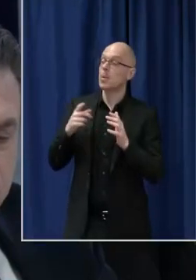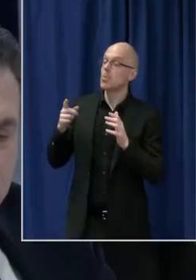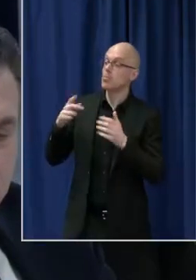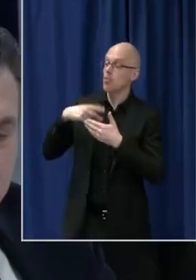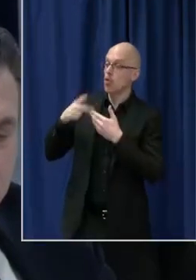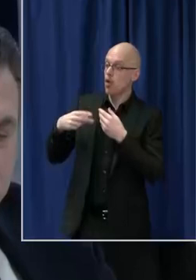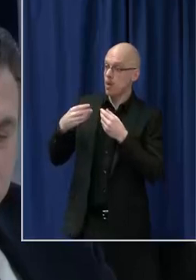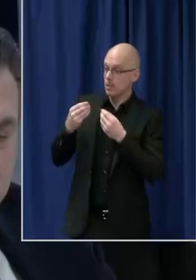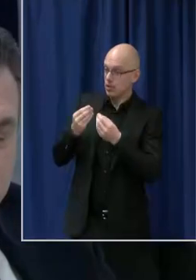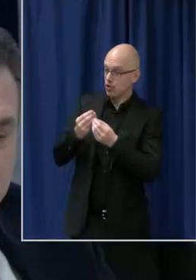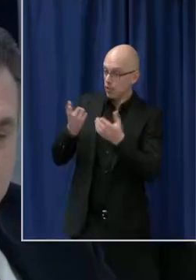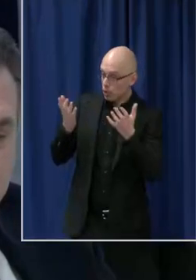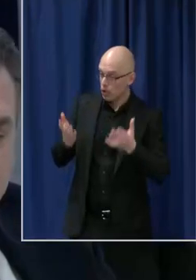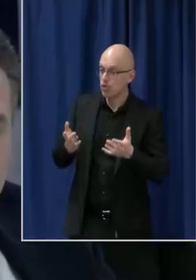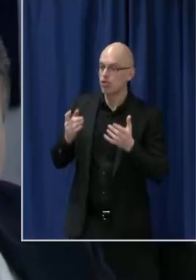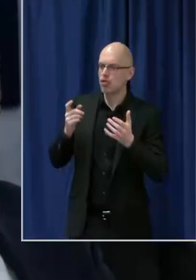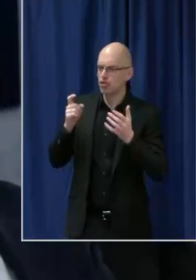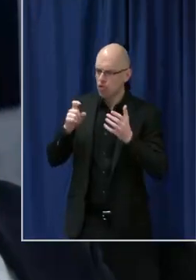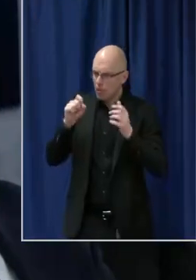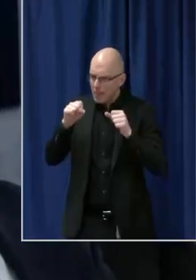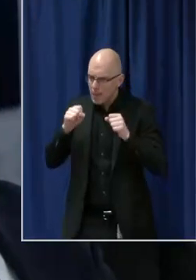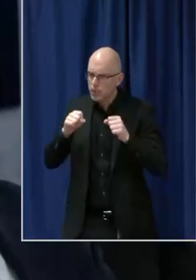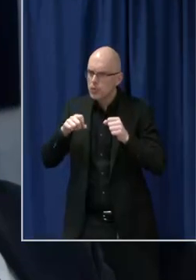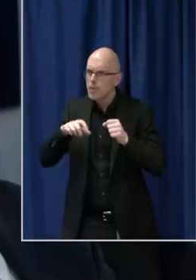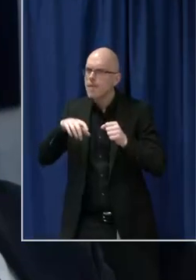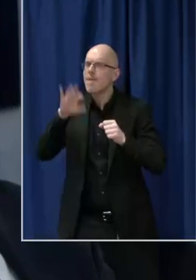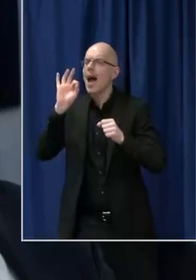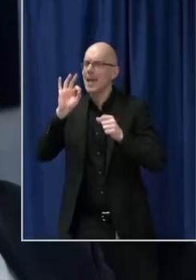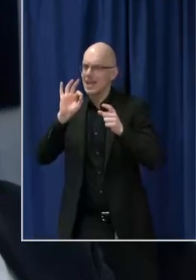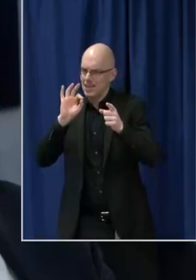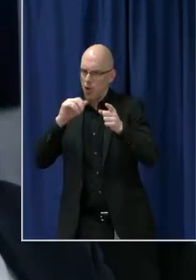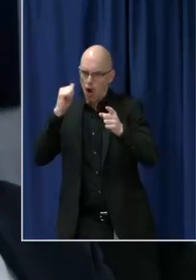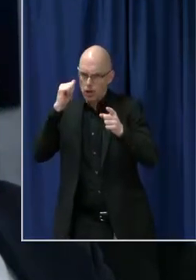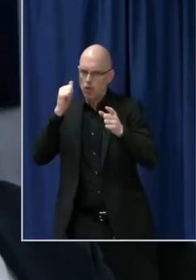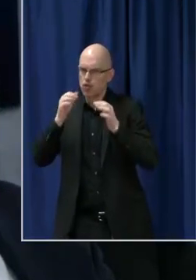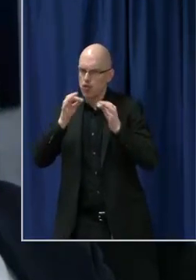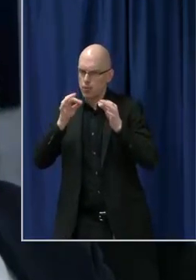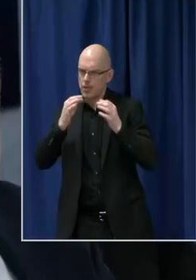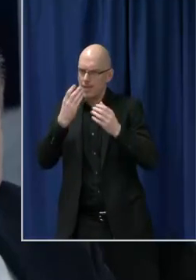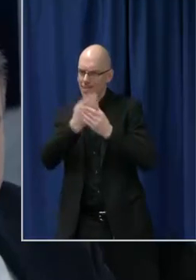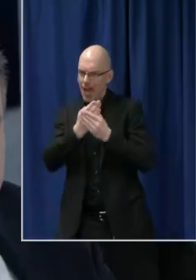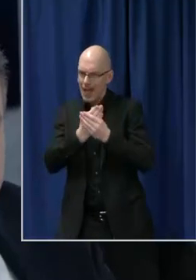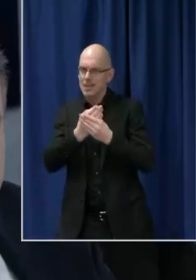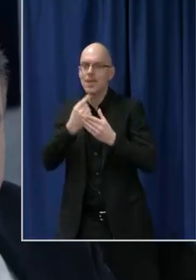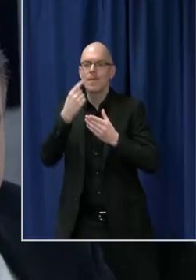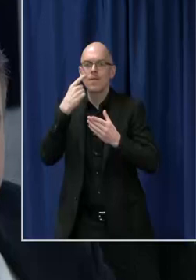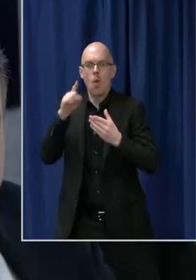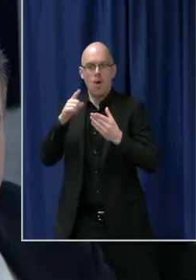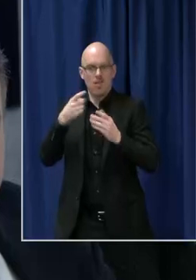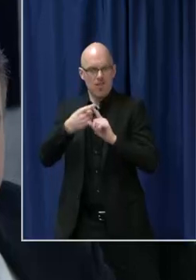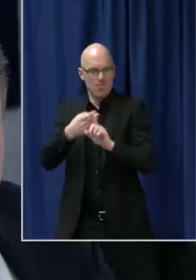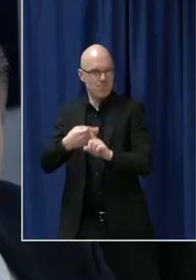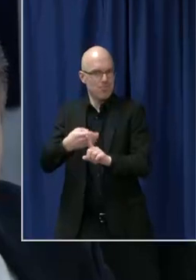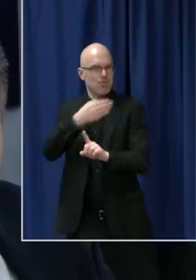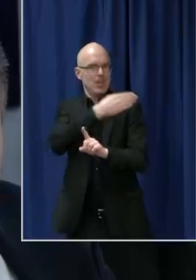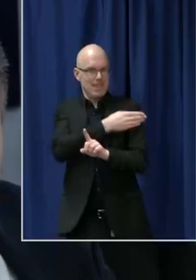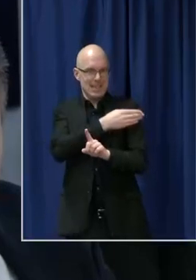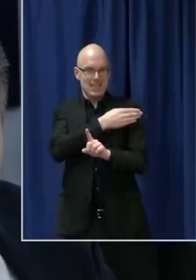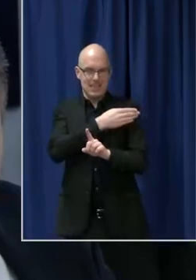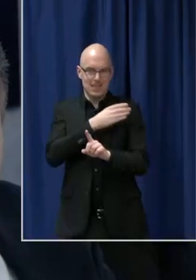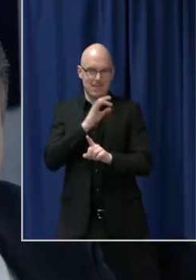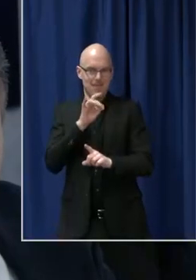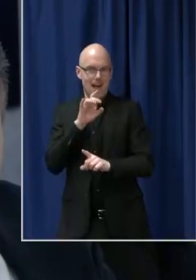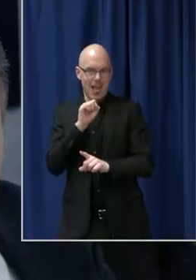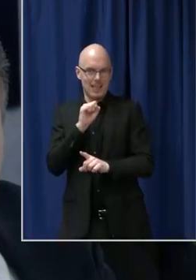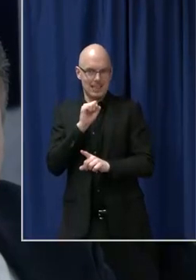audio description files that may have already been created for assets distributed across vendors. The